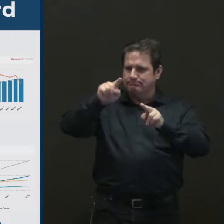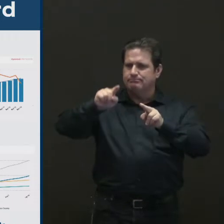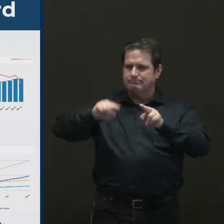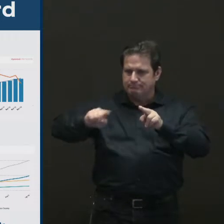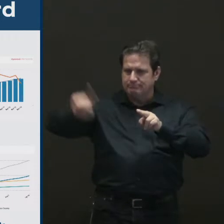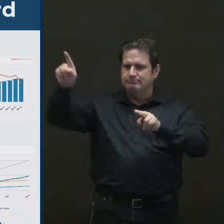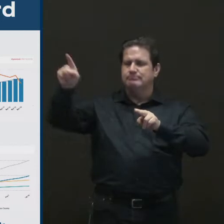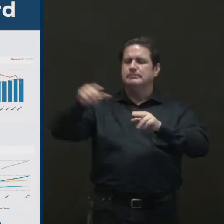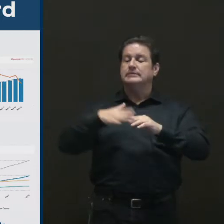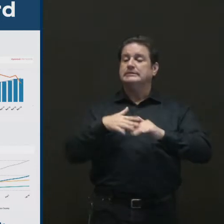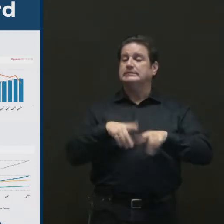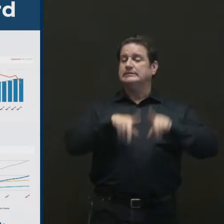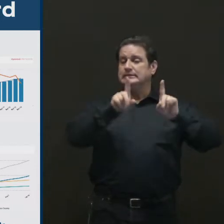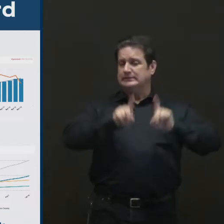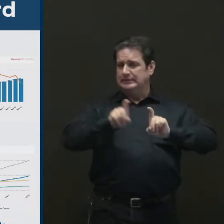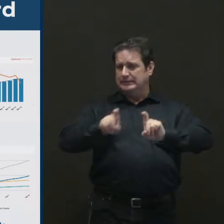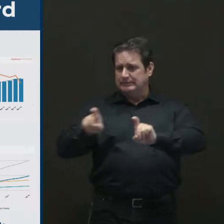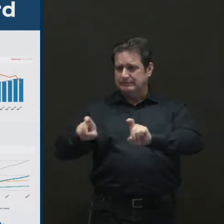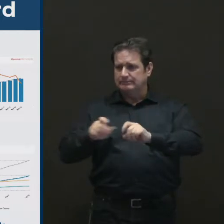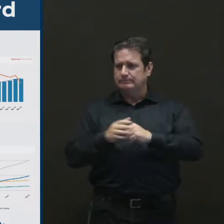We've tested